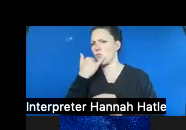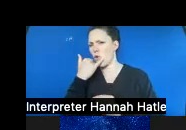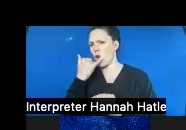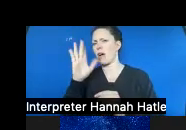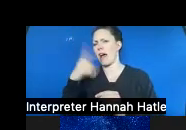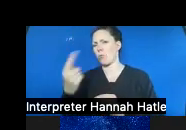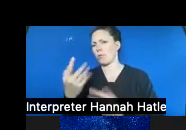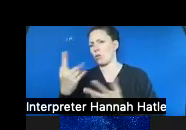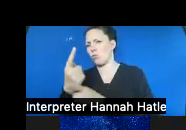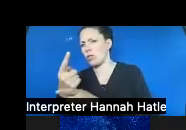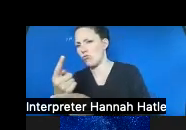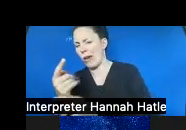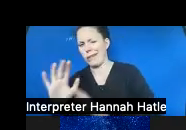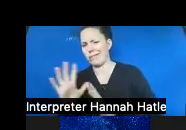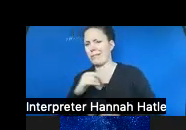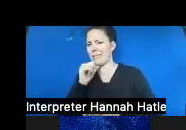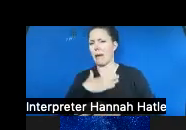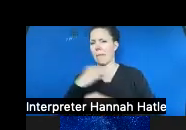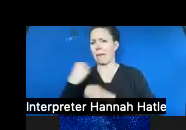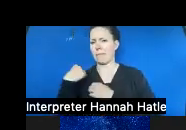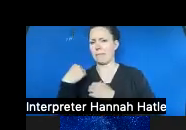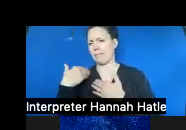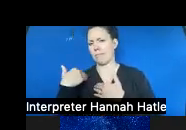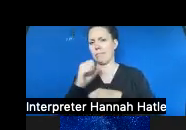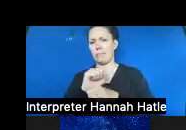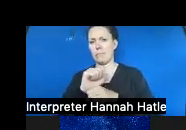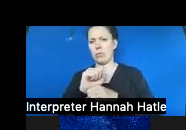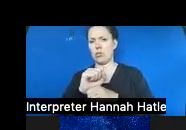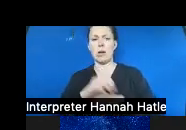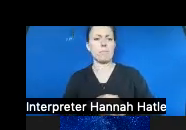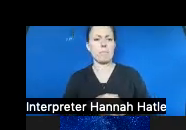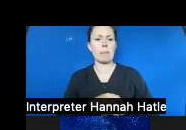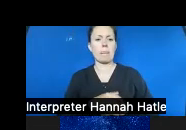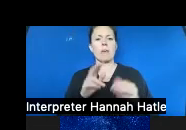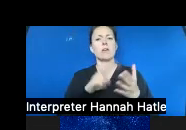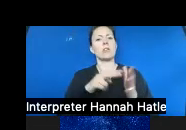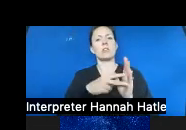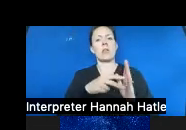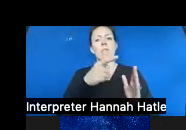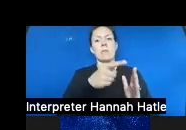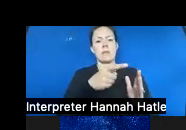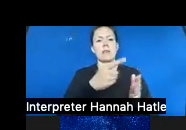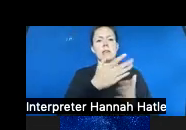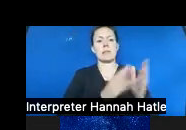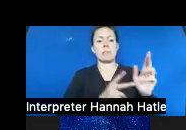is bad and it's based on oppression. Yes, I agree with that 100. So we have to also be respectful